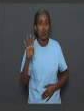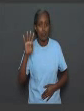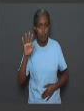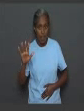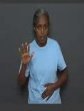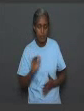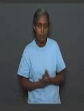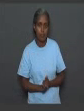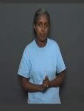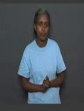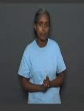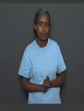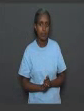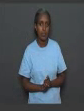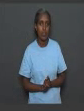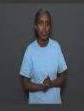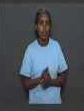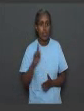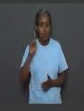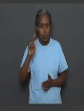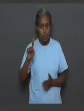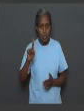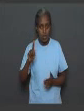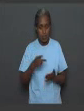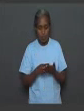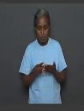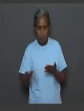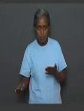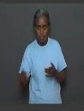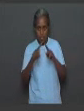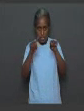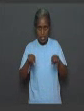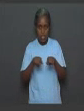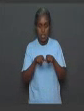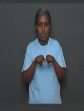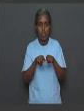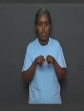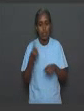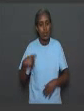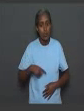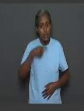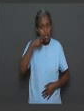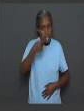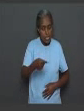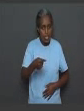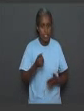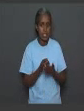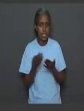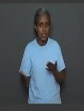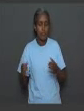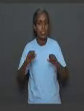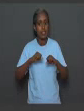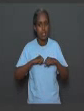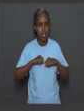5 on one throw of a die, we can say that the event